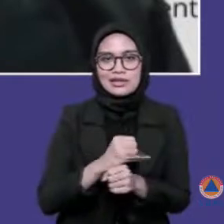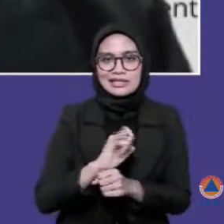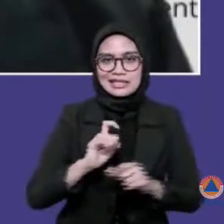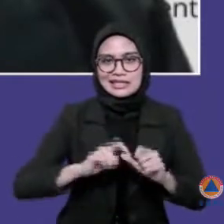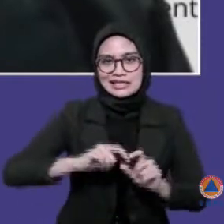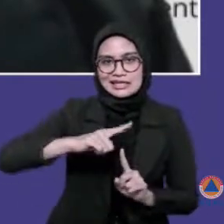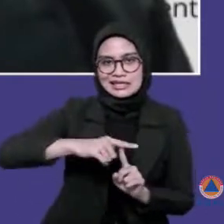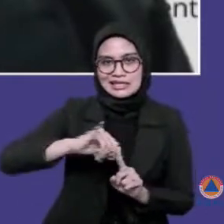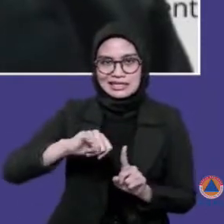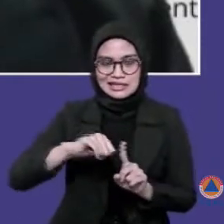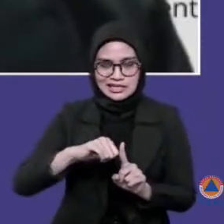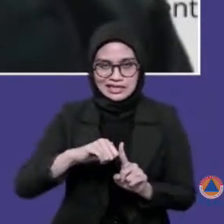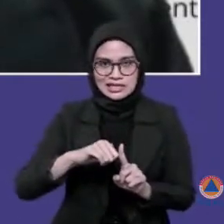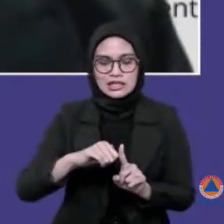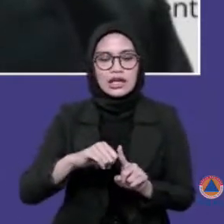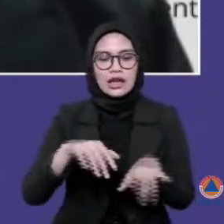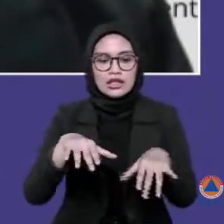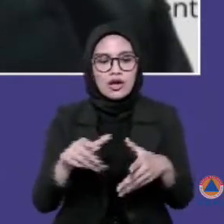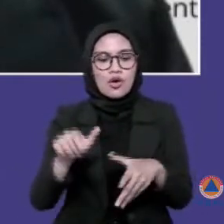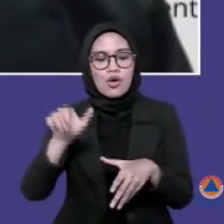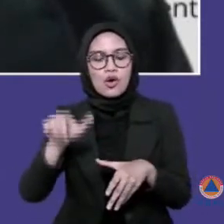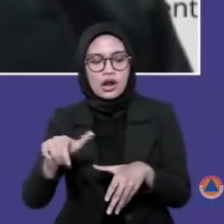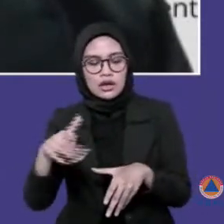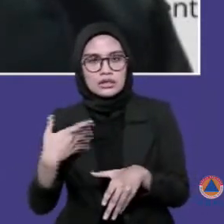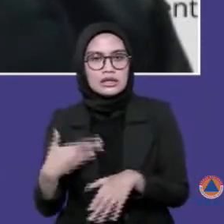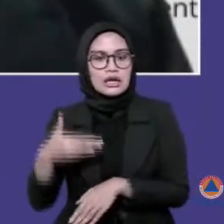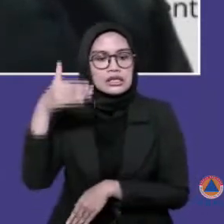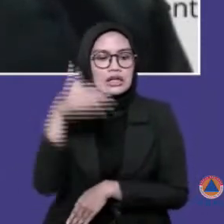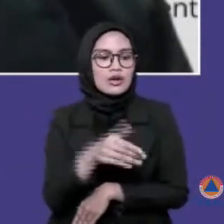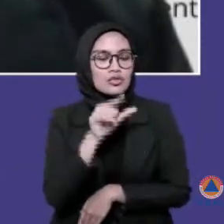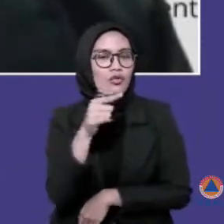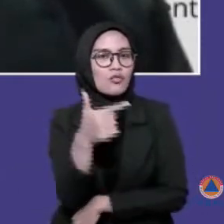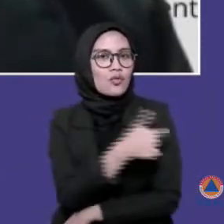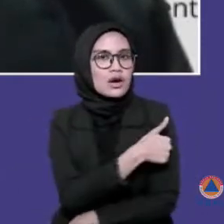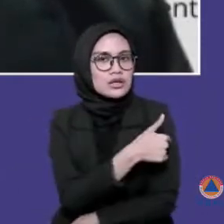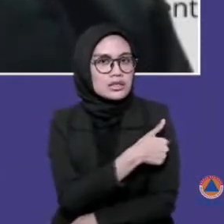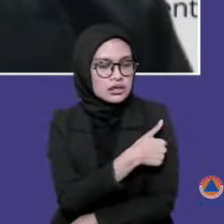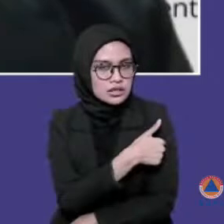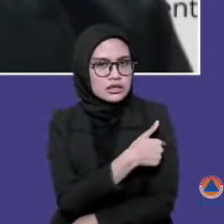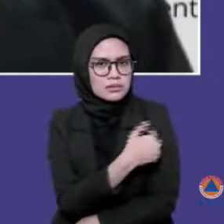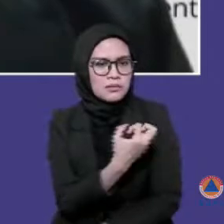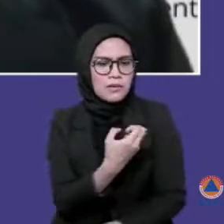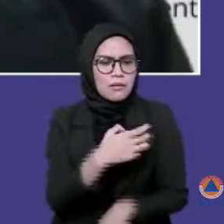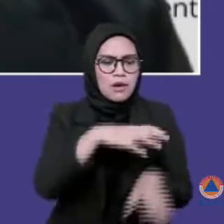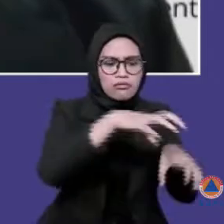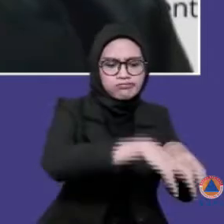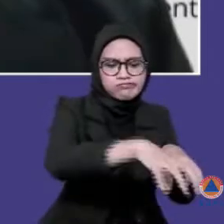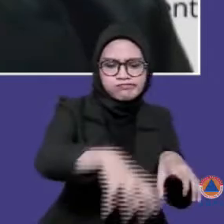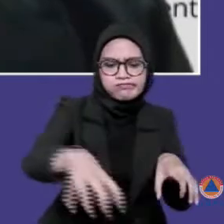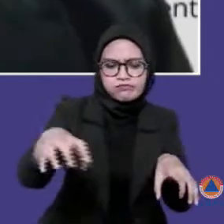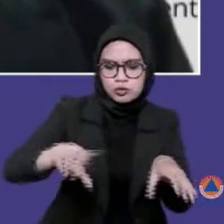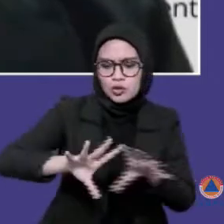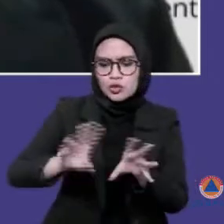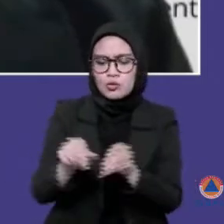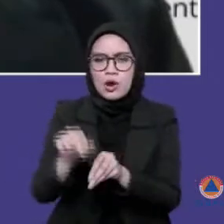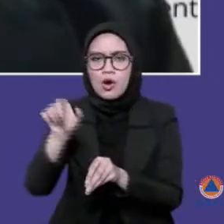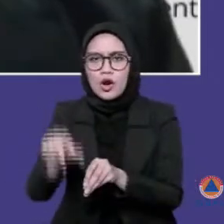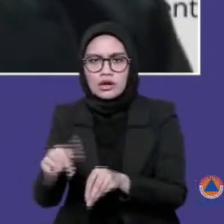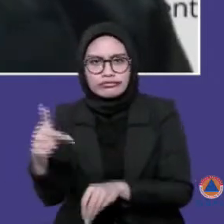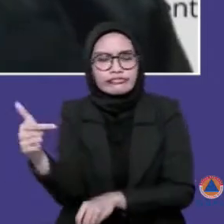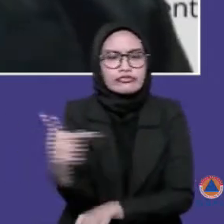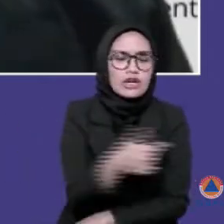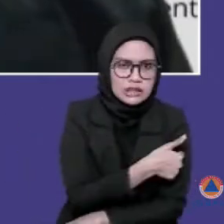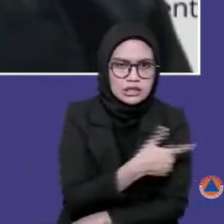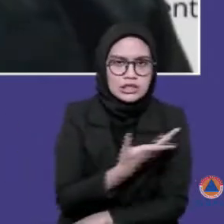also vaccinators. In some areas, there are limited vaccinators, so that's